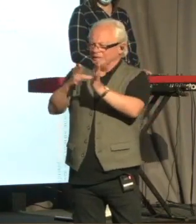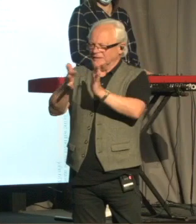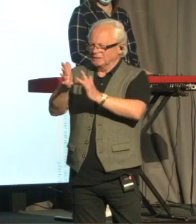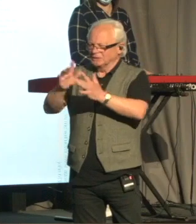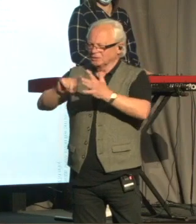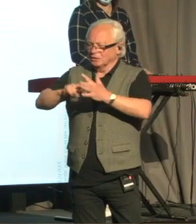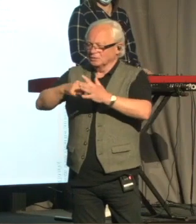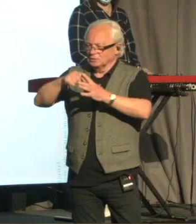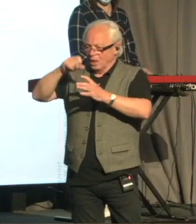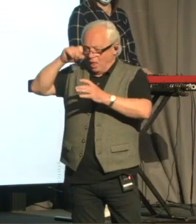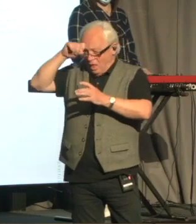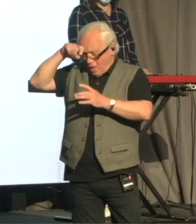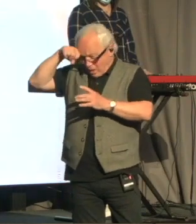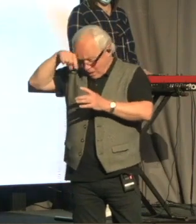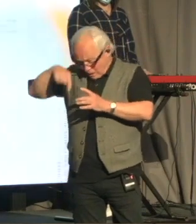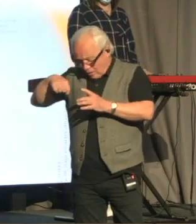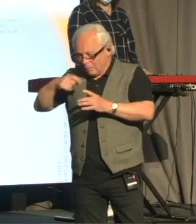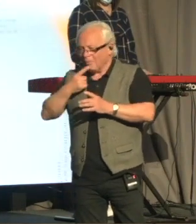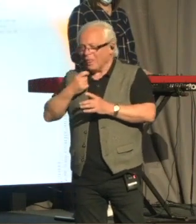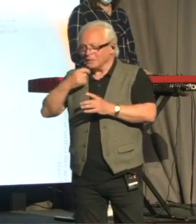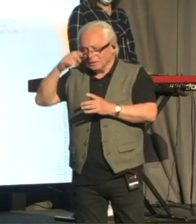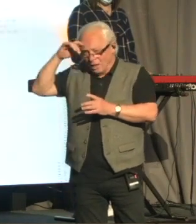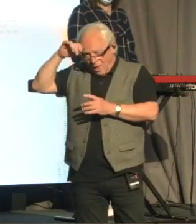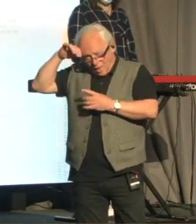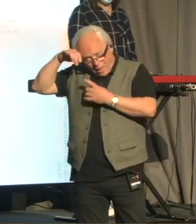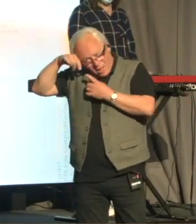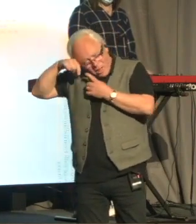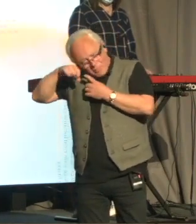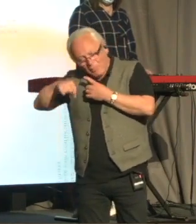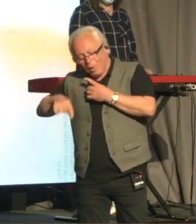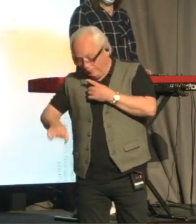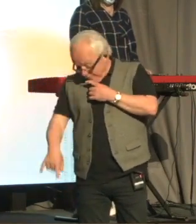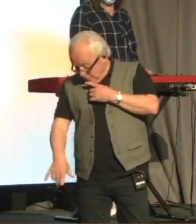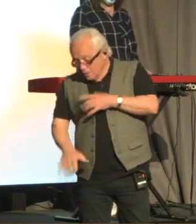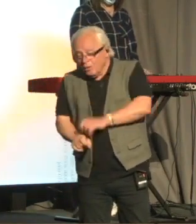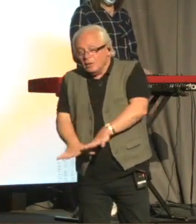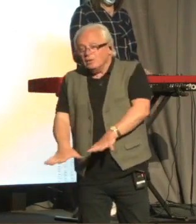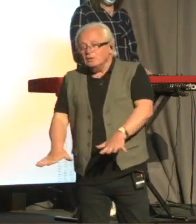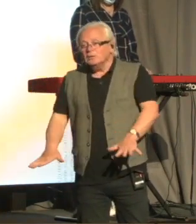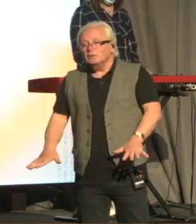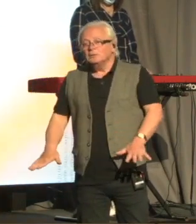blood fell from his face onto the ground.